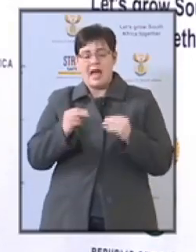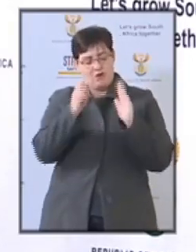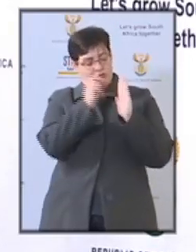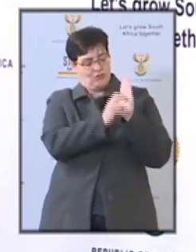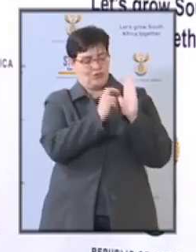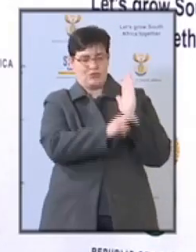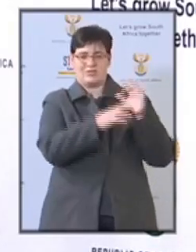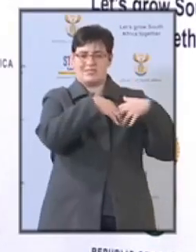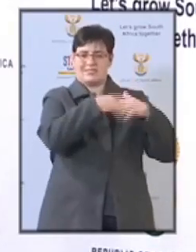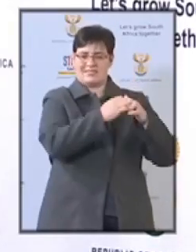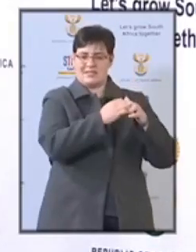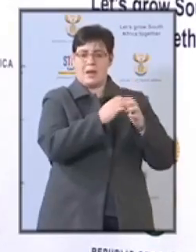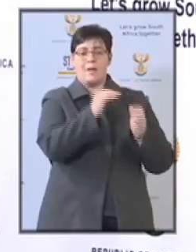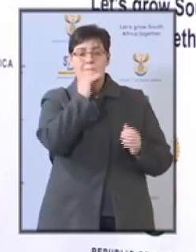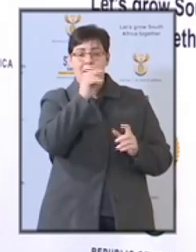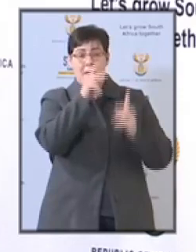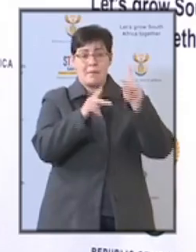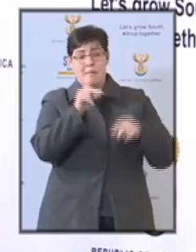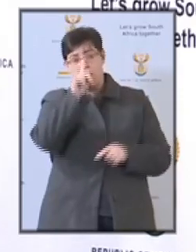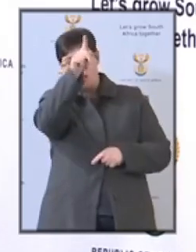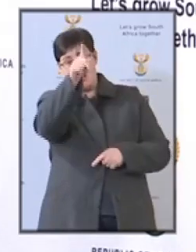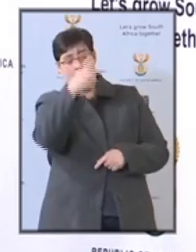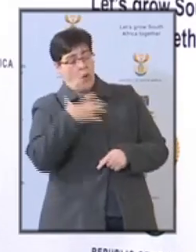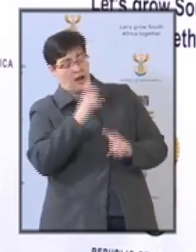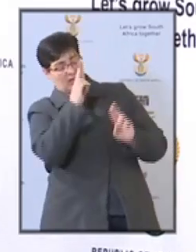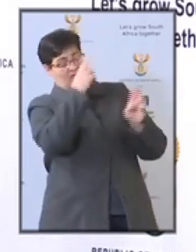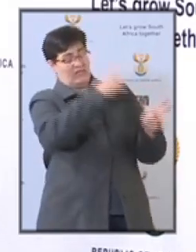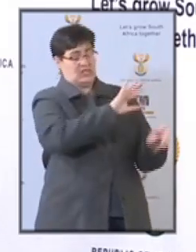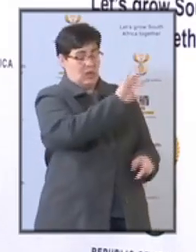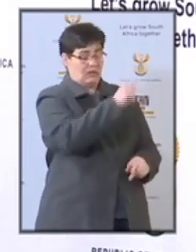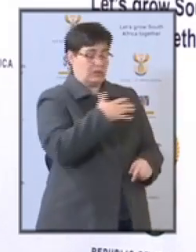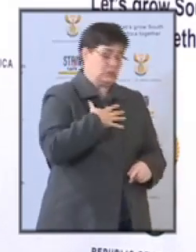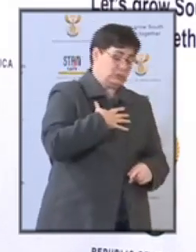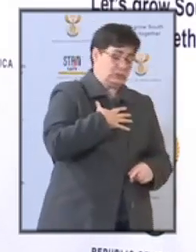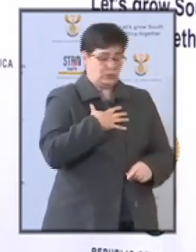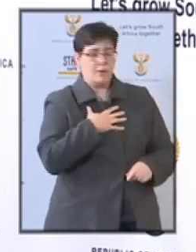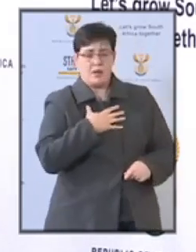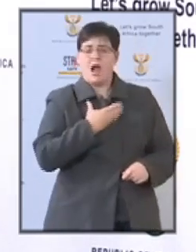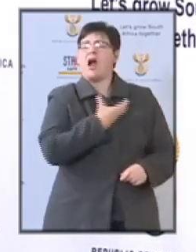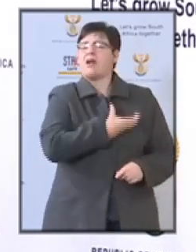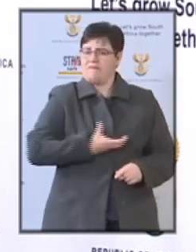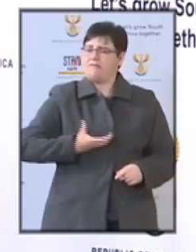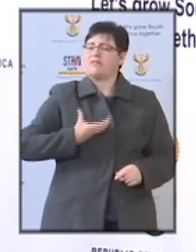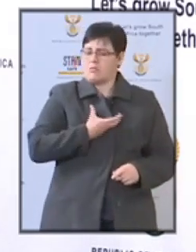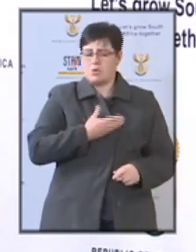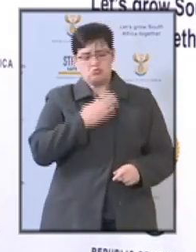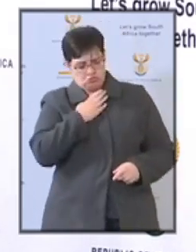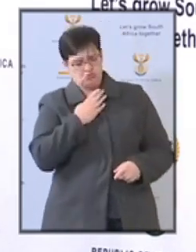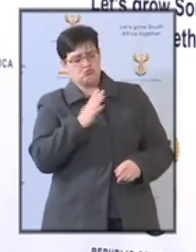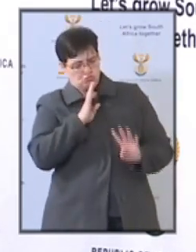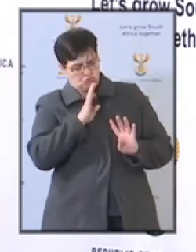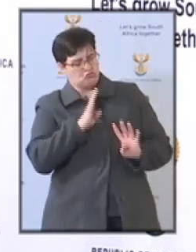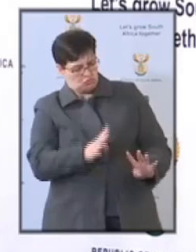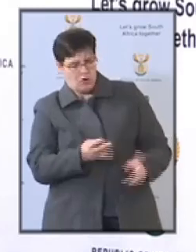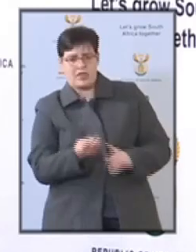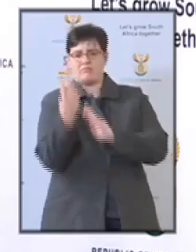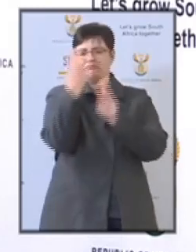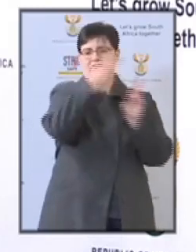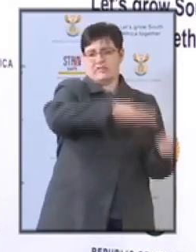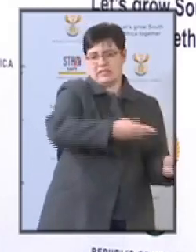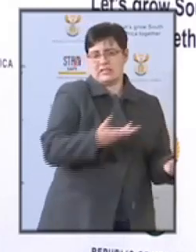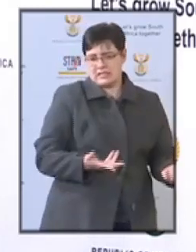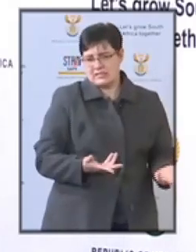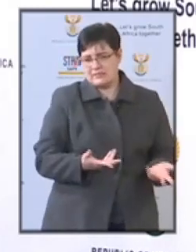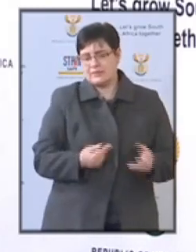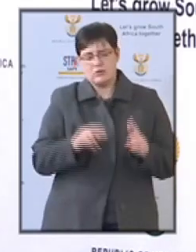standards to give comfort to an international traveler that they can come to South Africa. So that's in a nutshell.